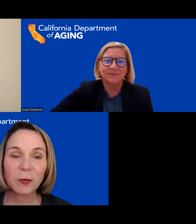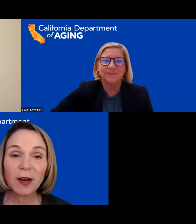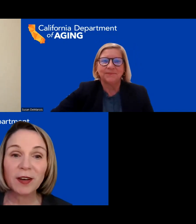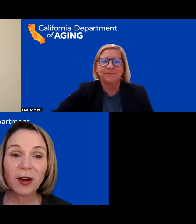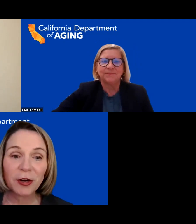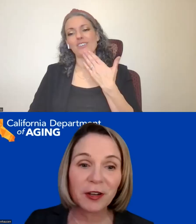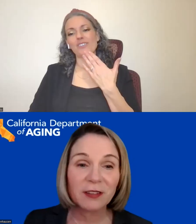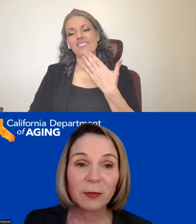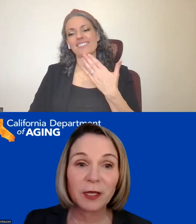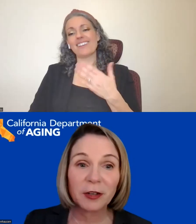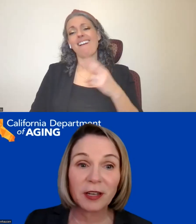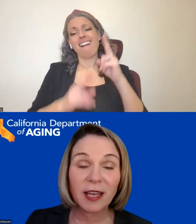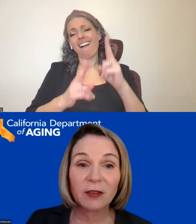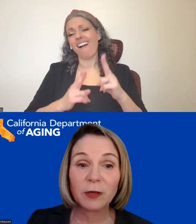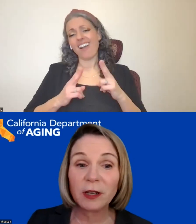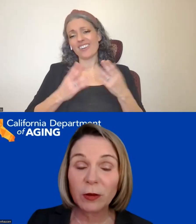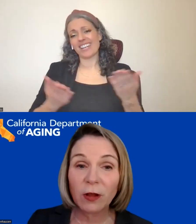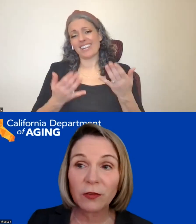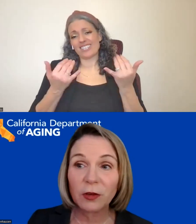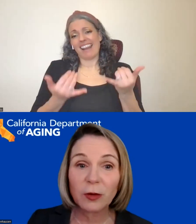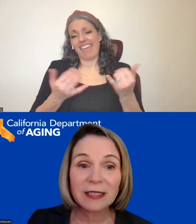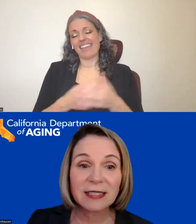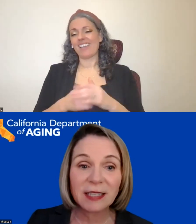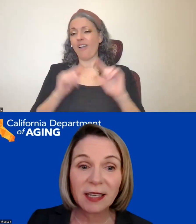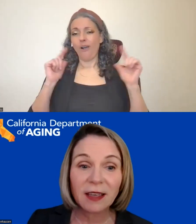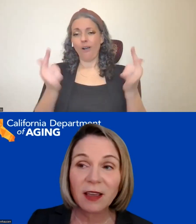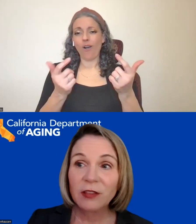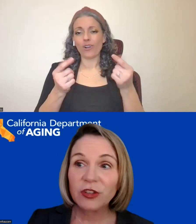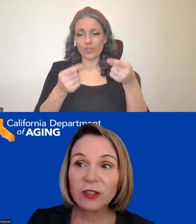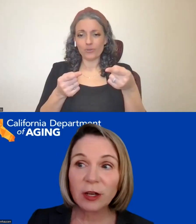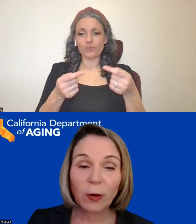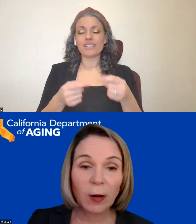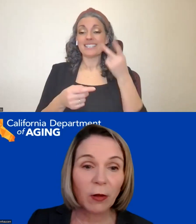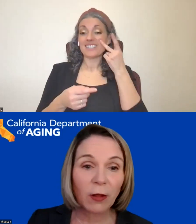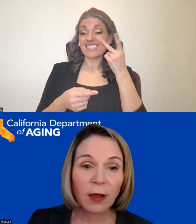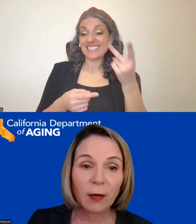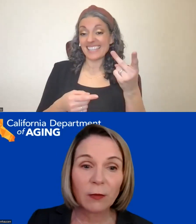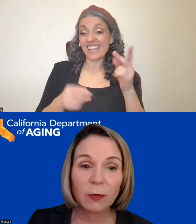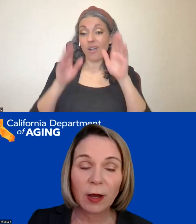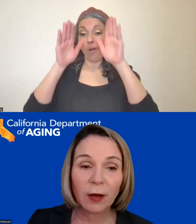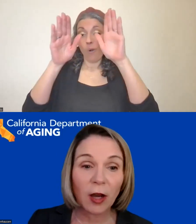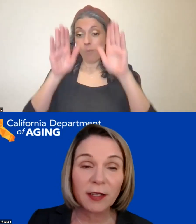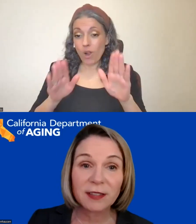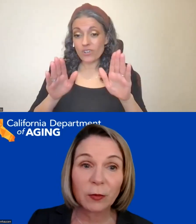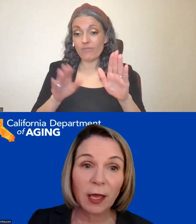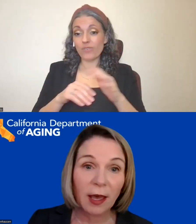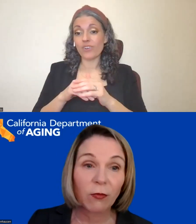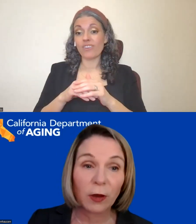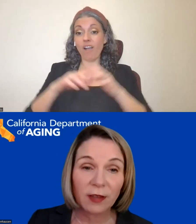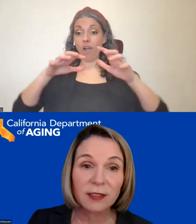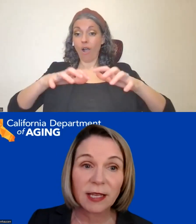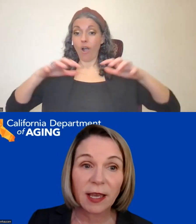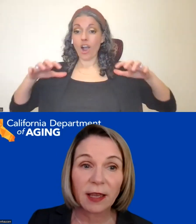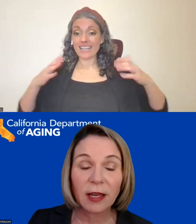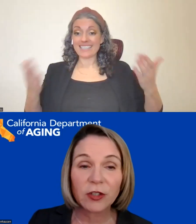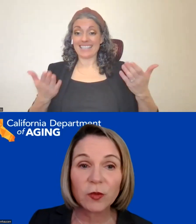so much, Susan. What an honor it is to be here today and to be here with all of you and to see just the incredible audience that we have